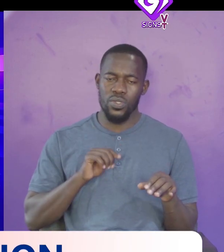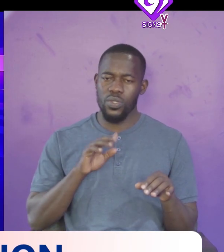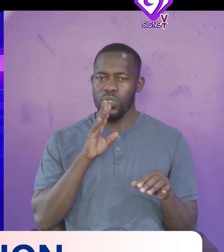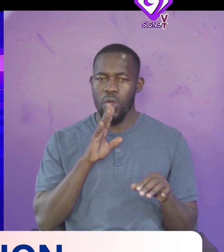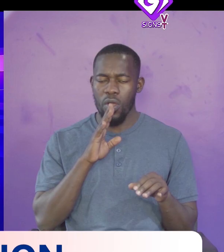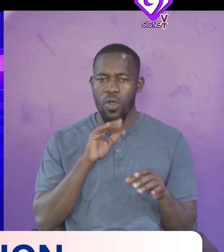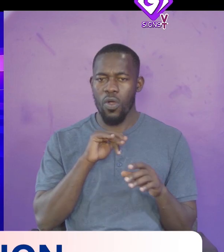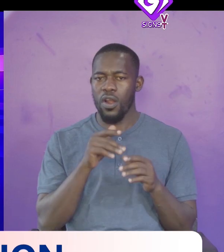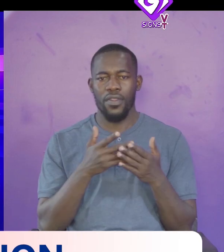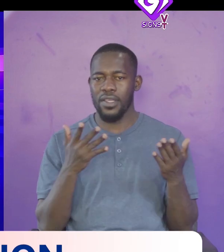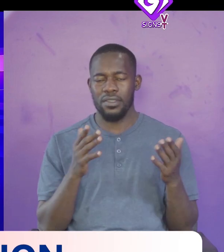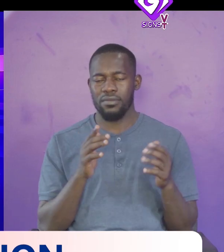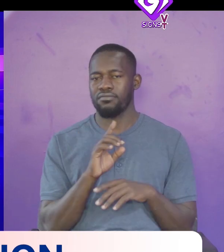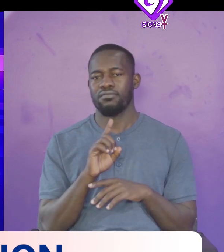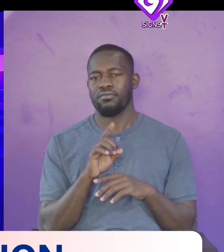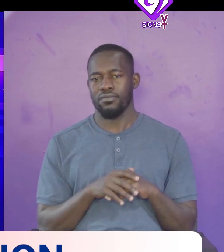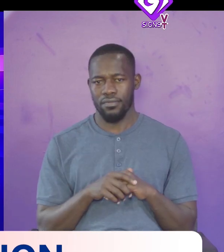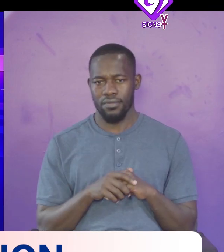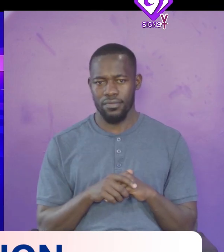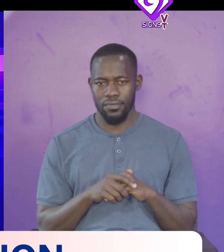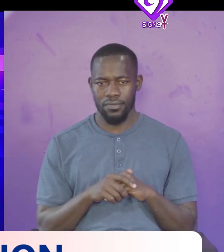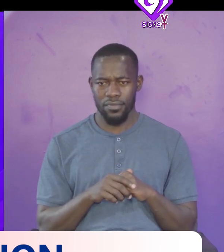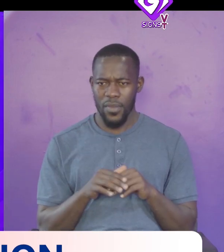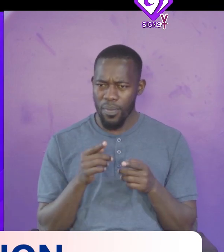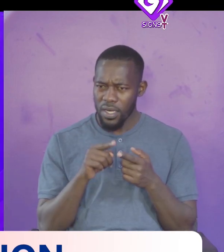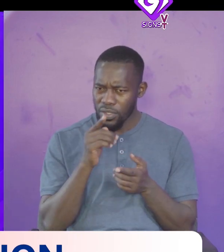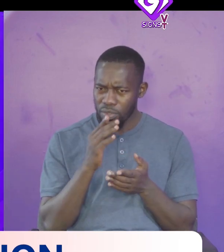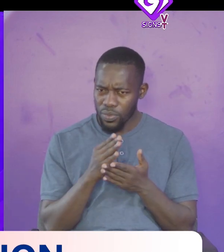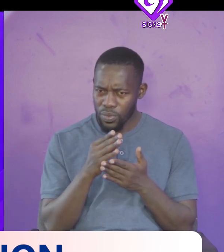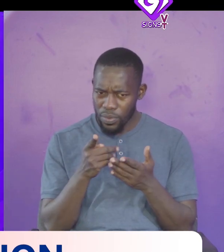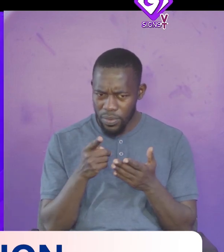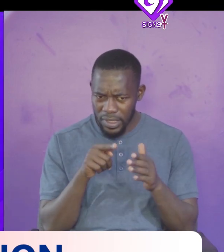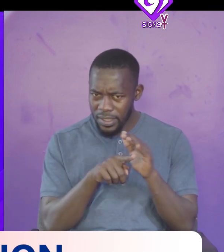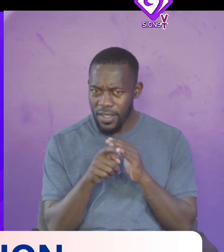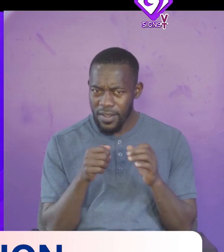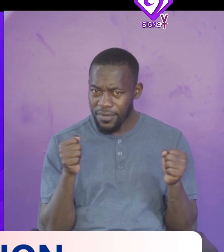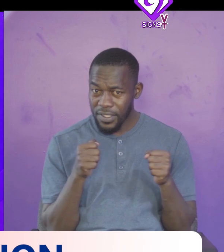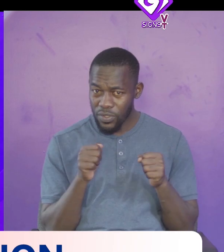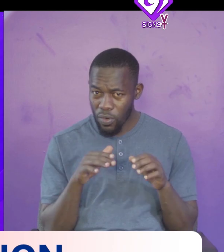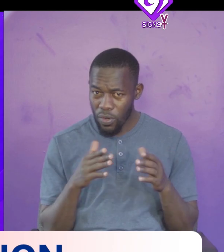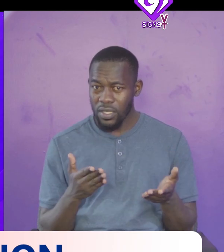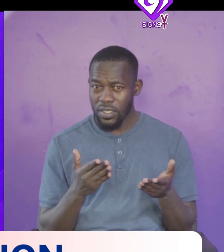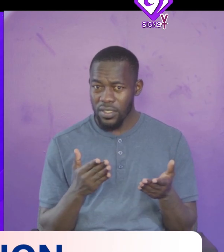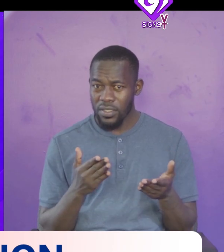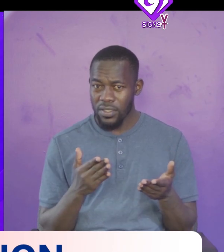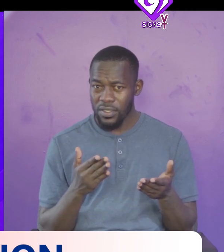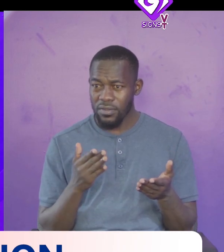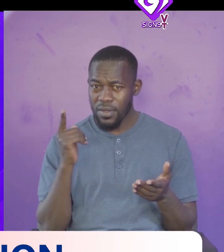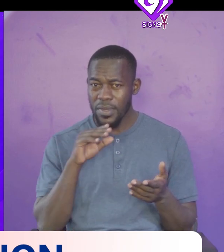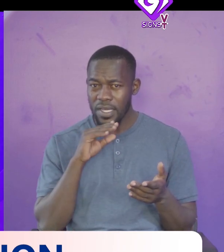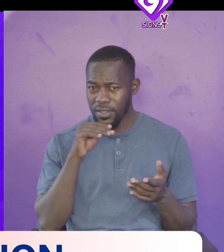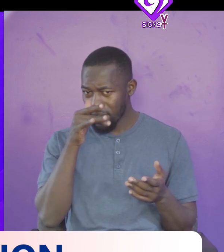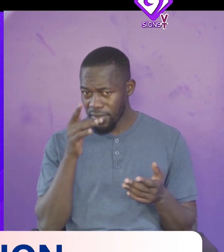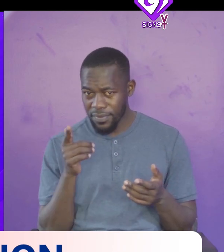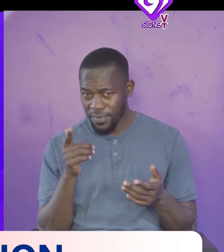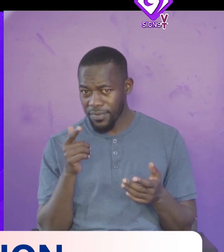the by-election platform. By the way, were you put in a literal fridge, a true fridge? Or it's just Museveni? You see, when you look at our